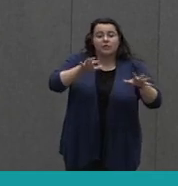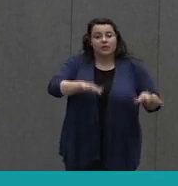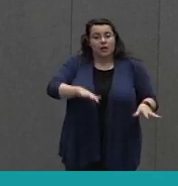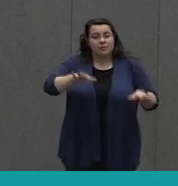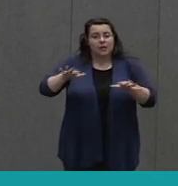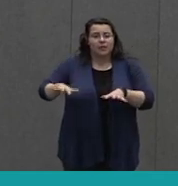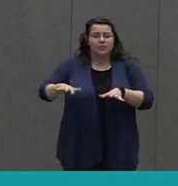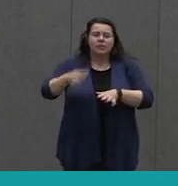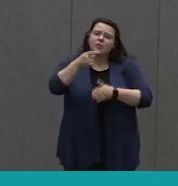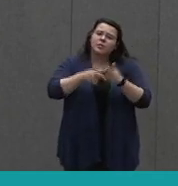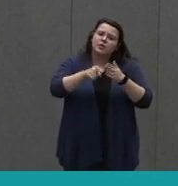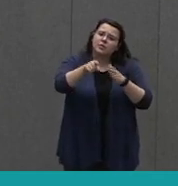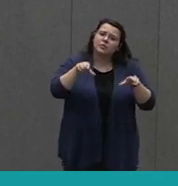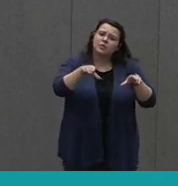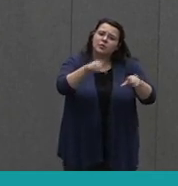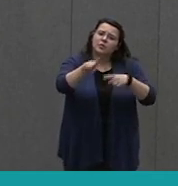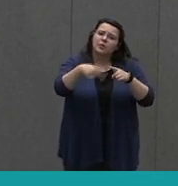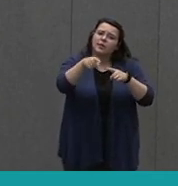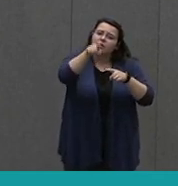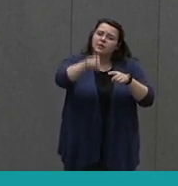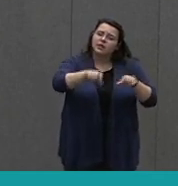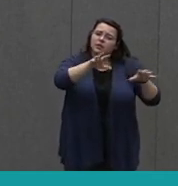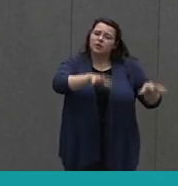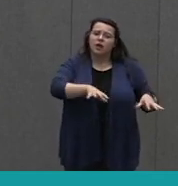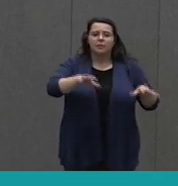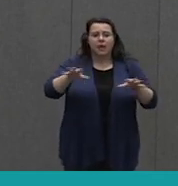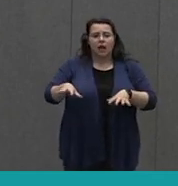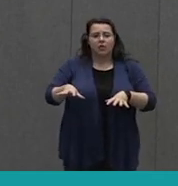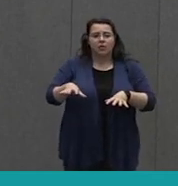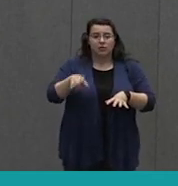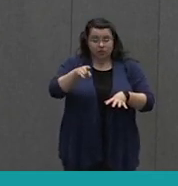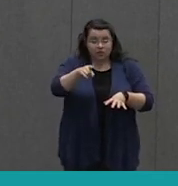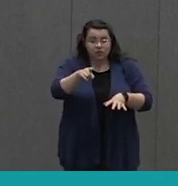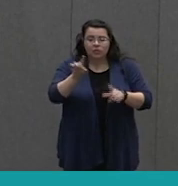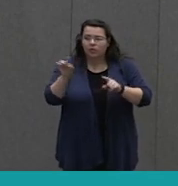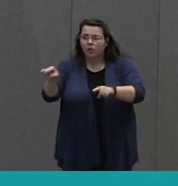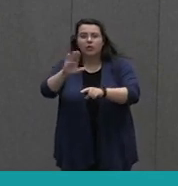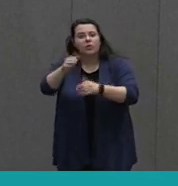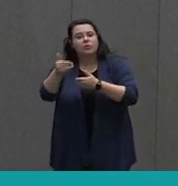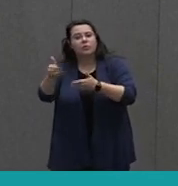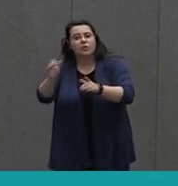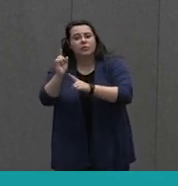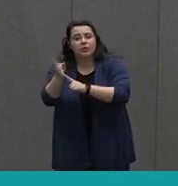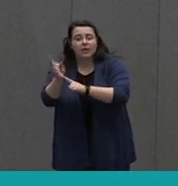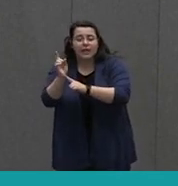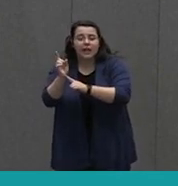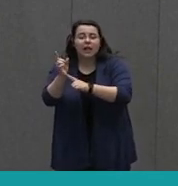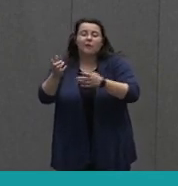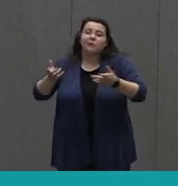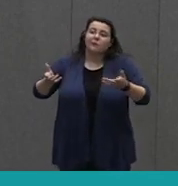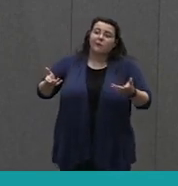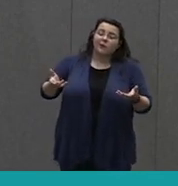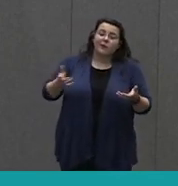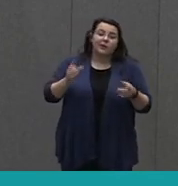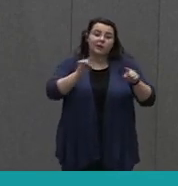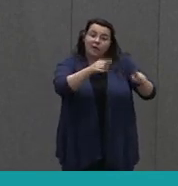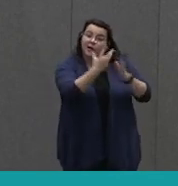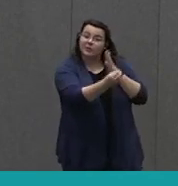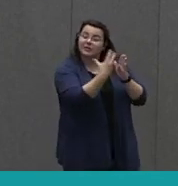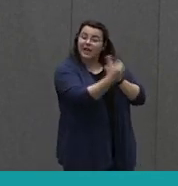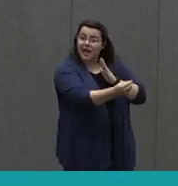take a minute to find a space for herself and watch the water, maybe. Yeah, that's how she